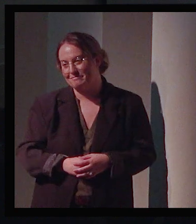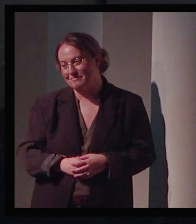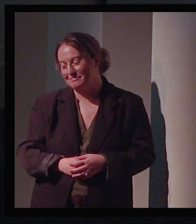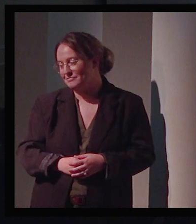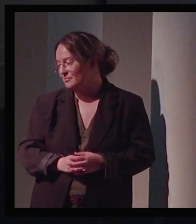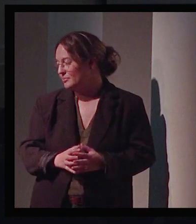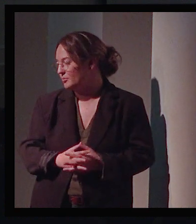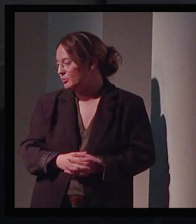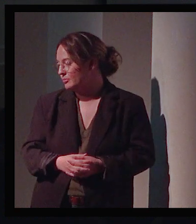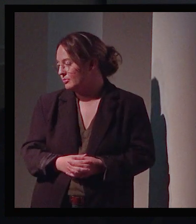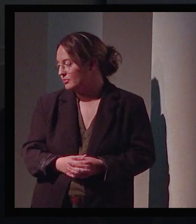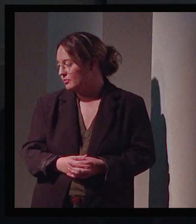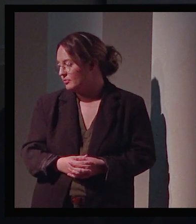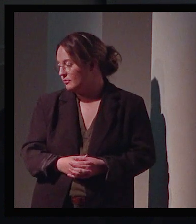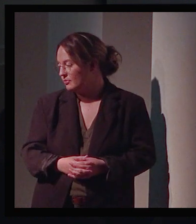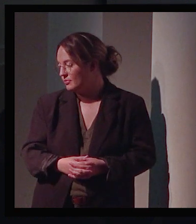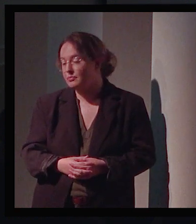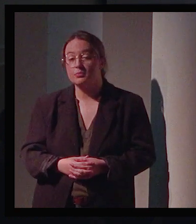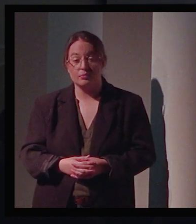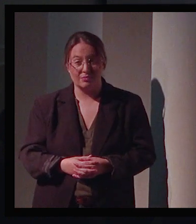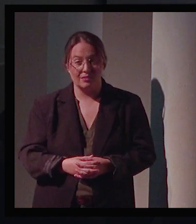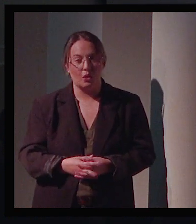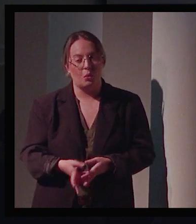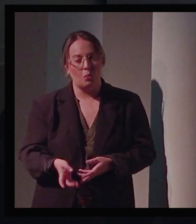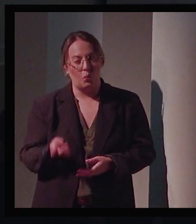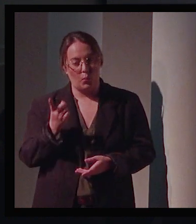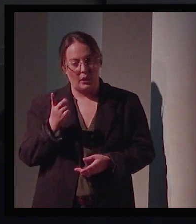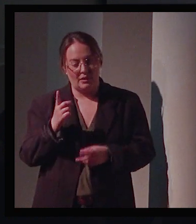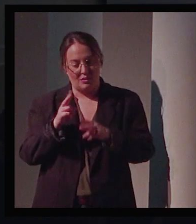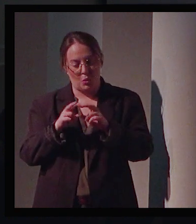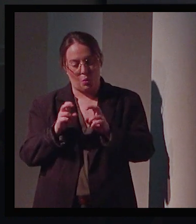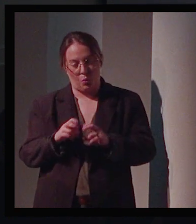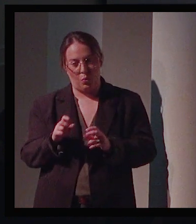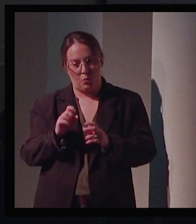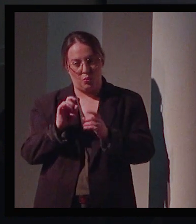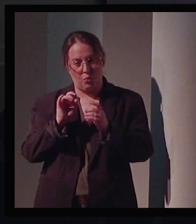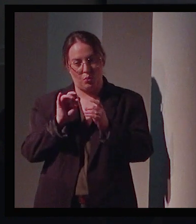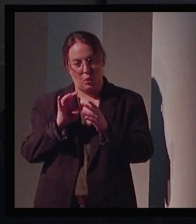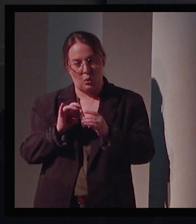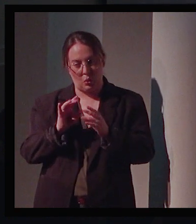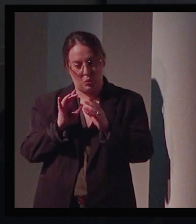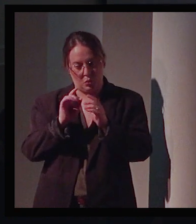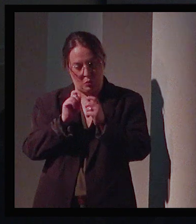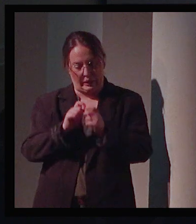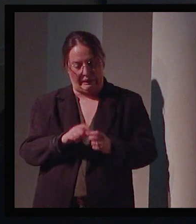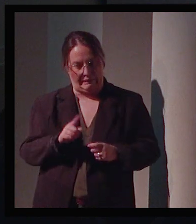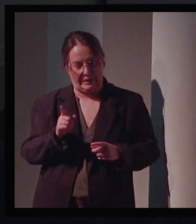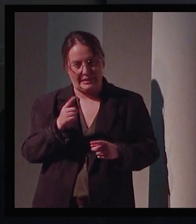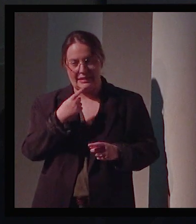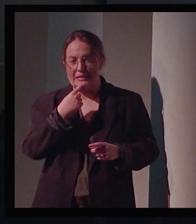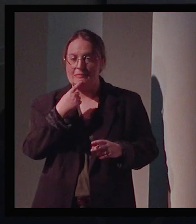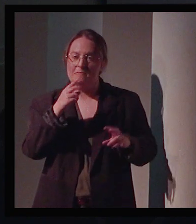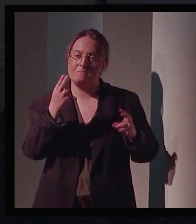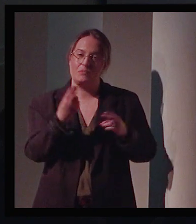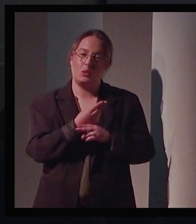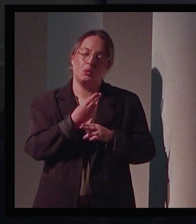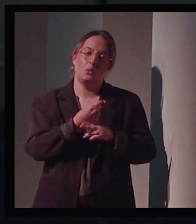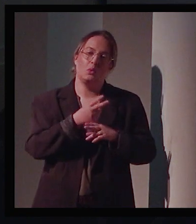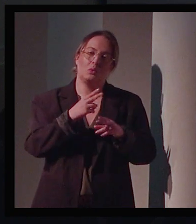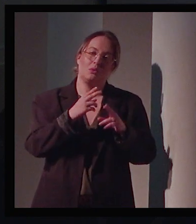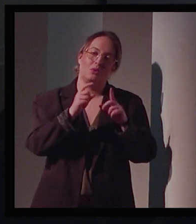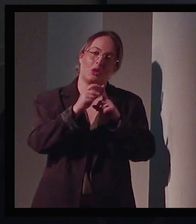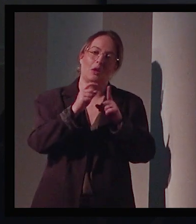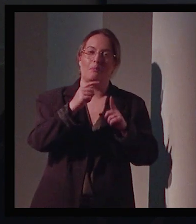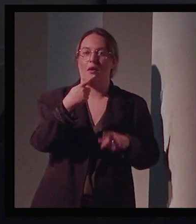when a critic, unnerved by this aggressive paint handling and riotous colors, used the term fauves, which means